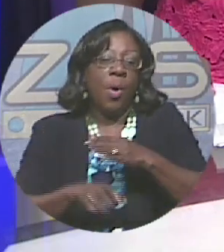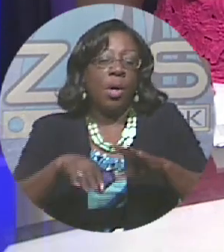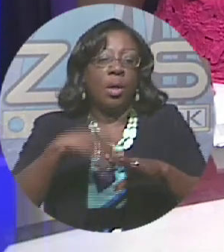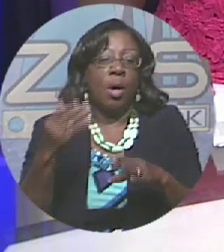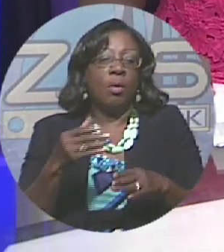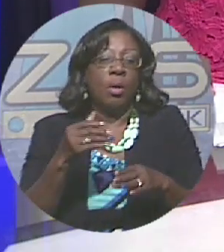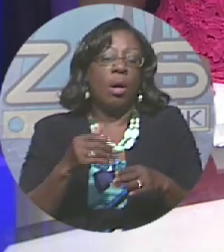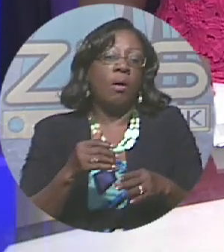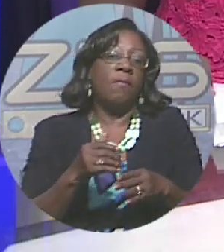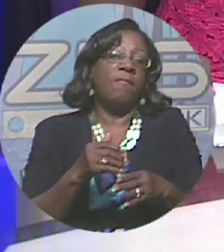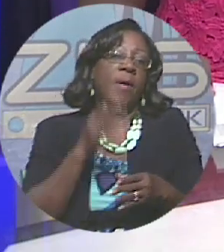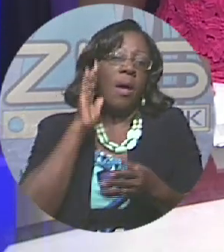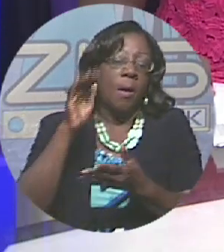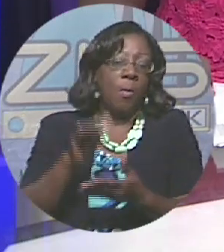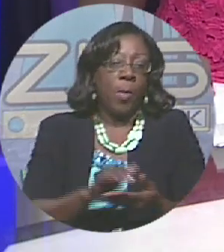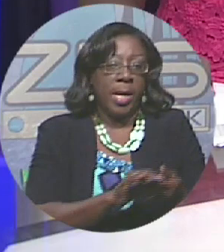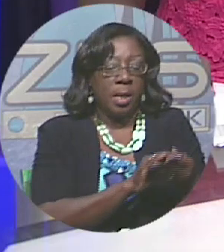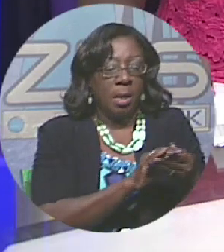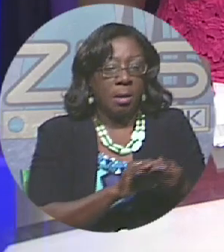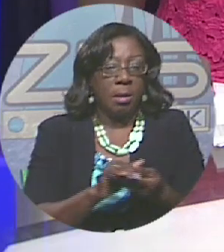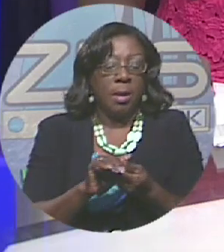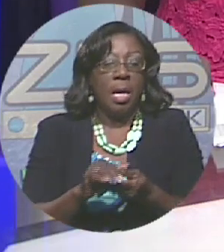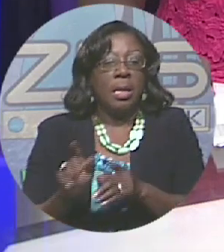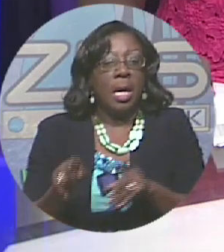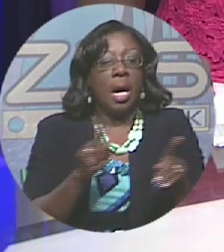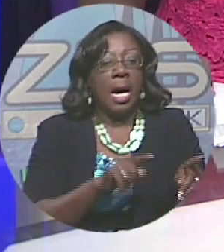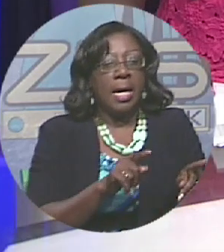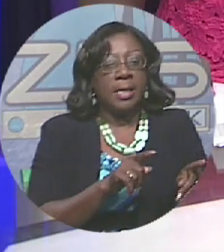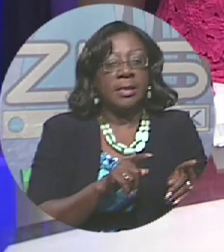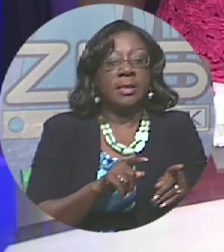female. Now, as the countdown continues